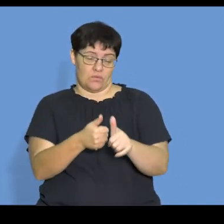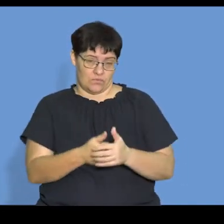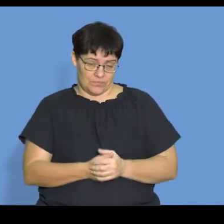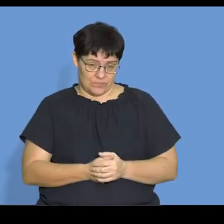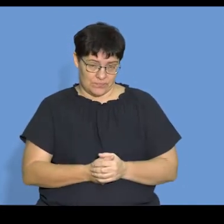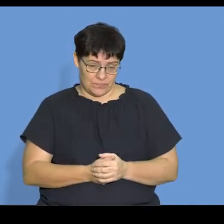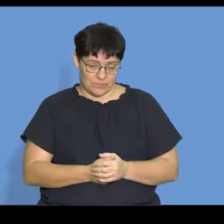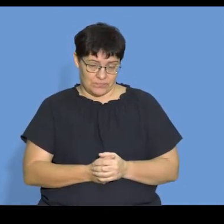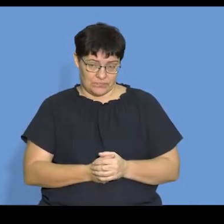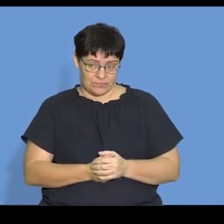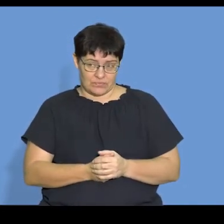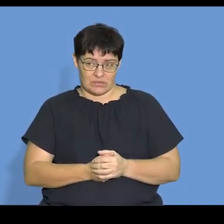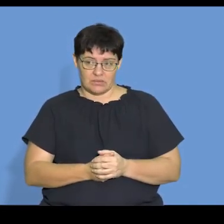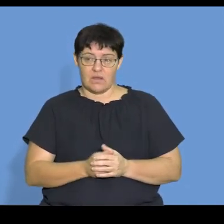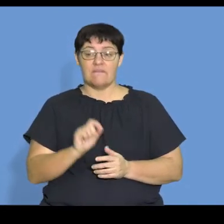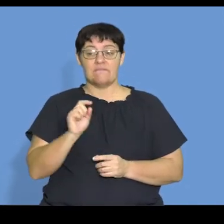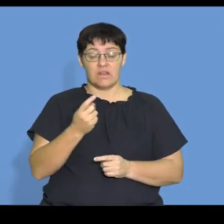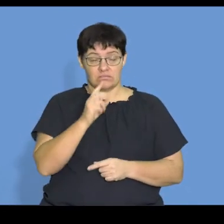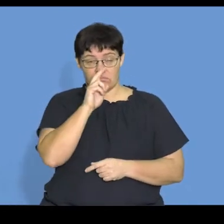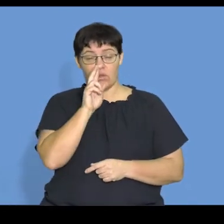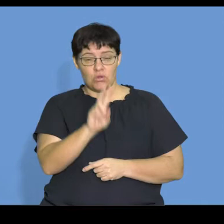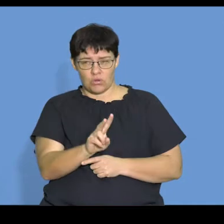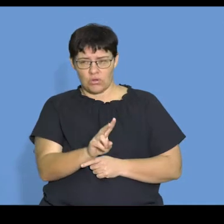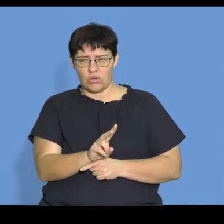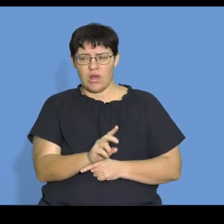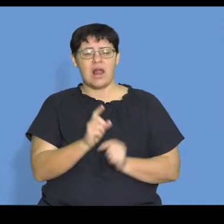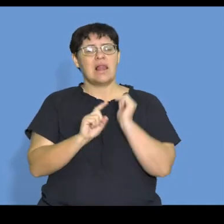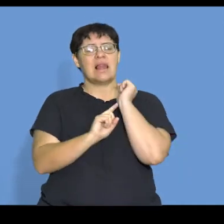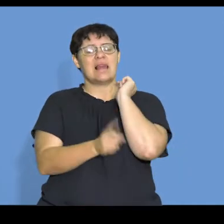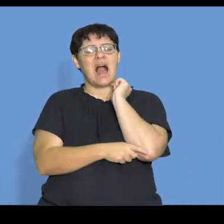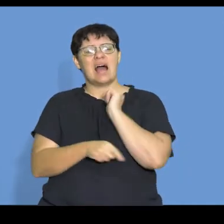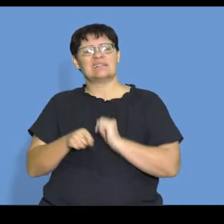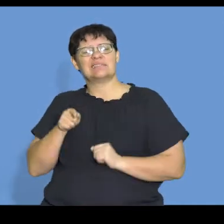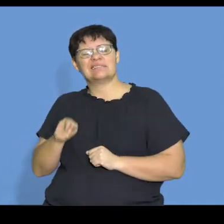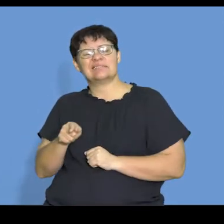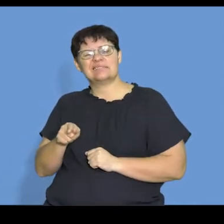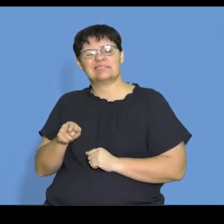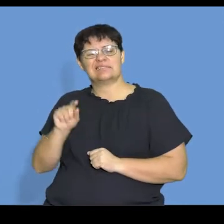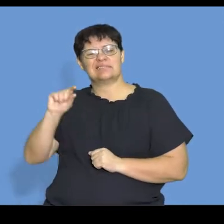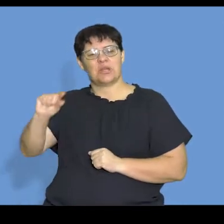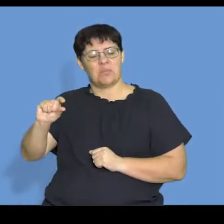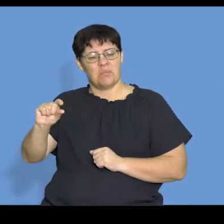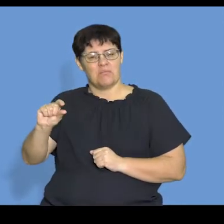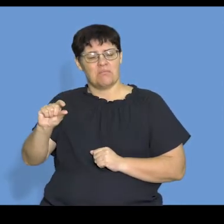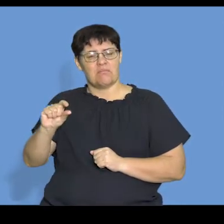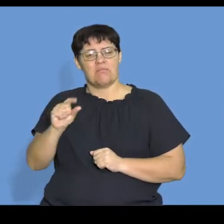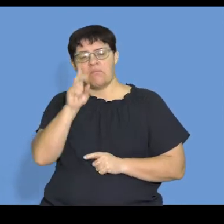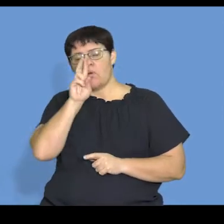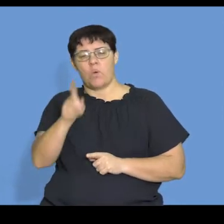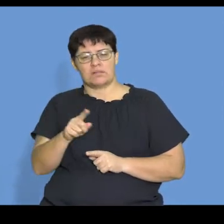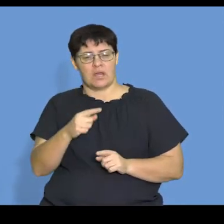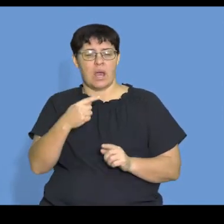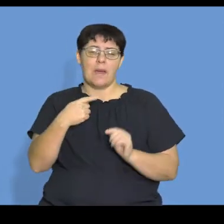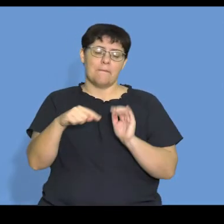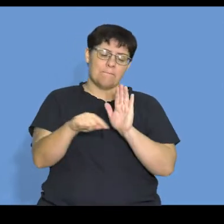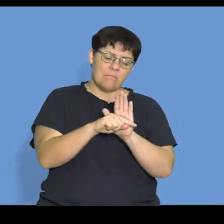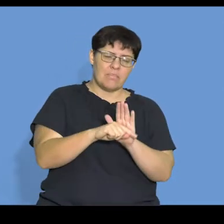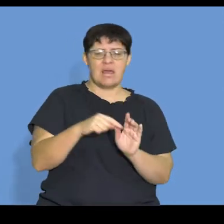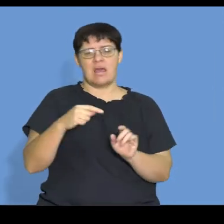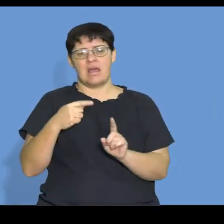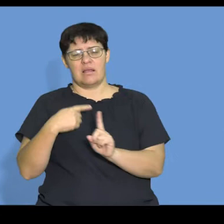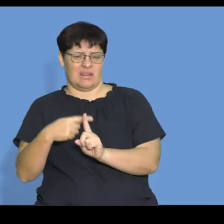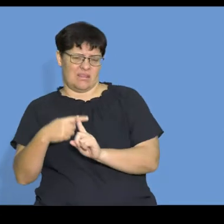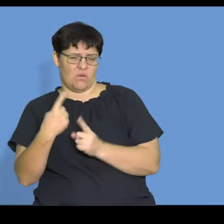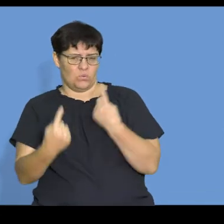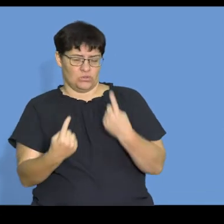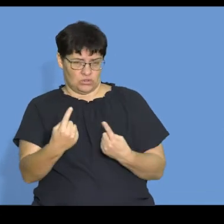here. You look at the sign of the last term, right? So what do I mean? If I give you ax squared